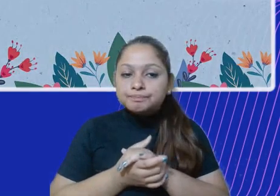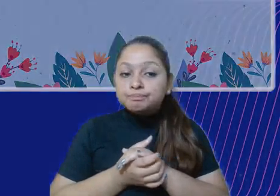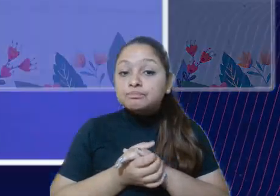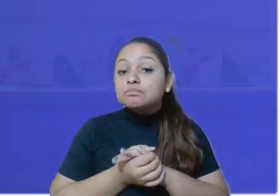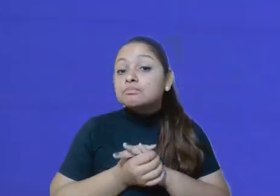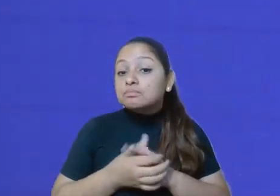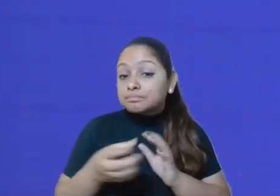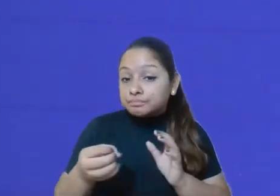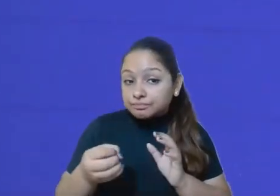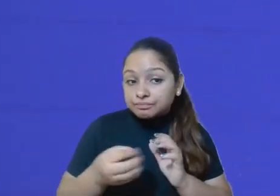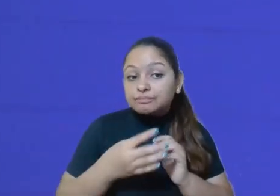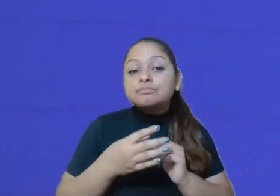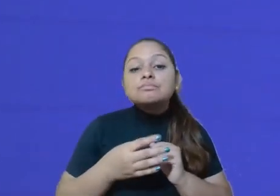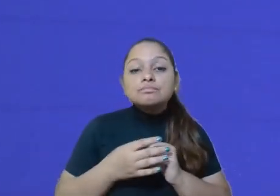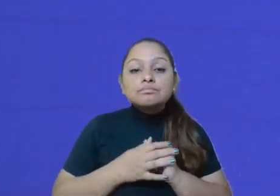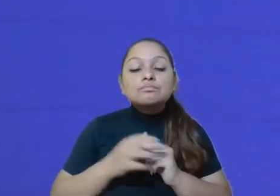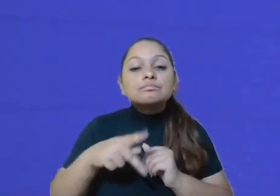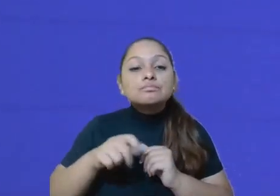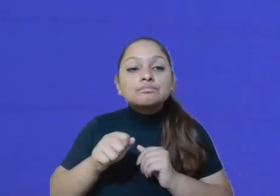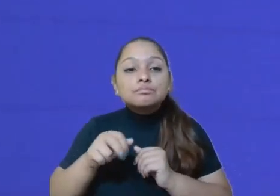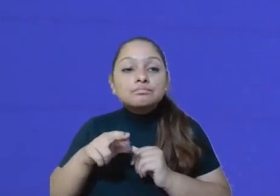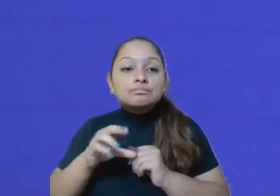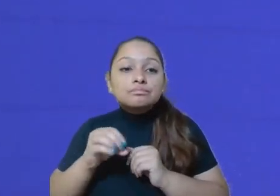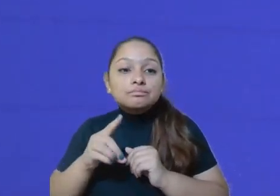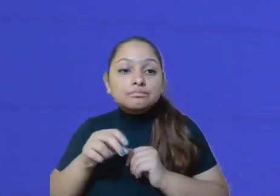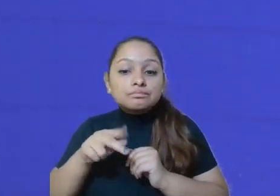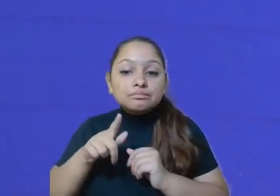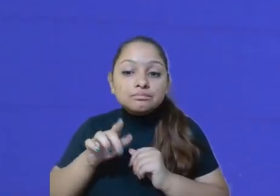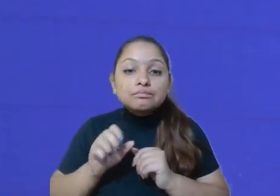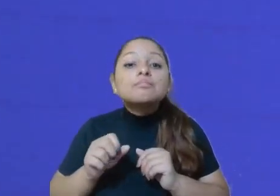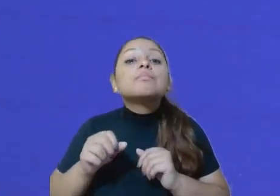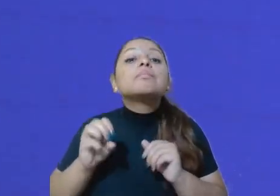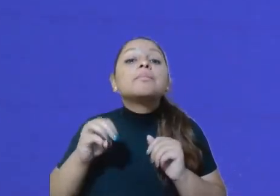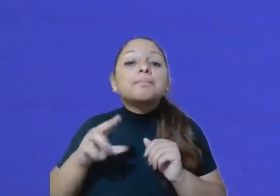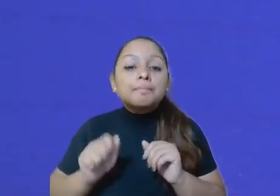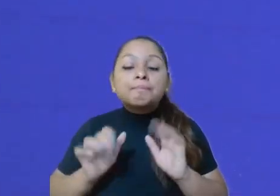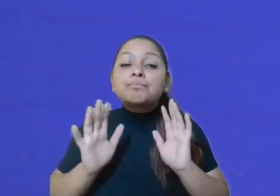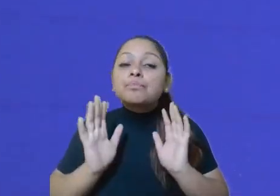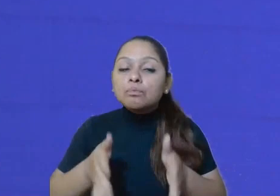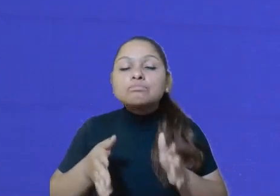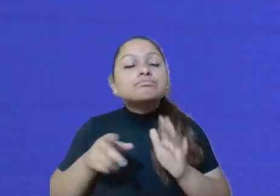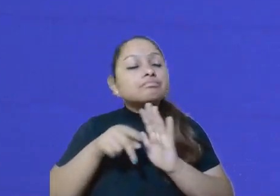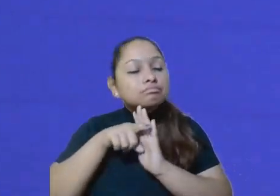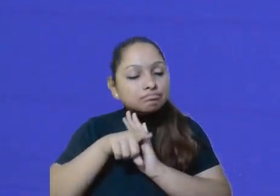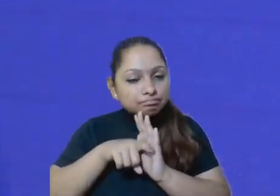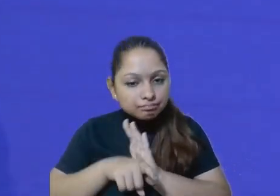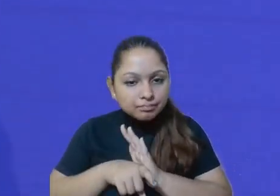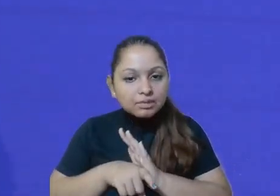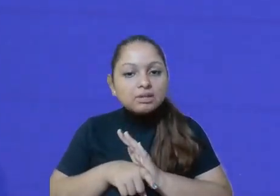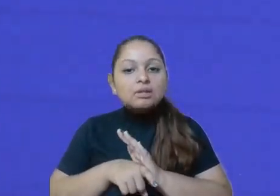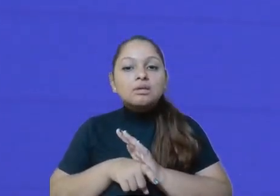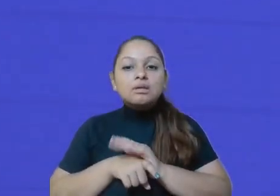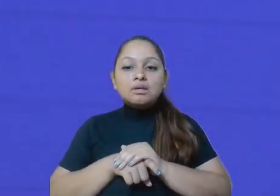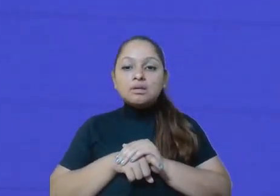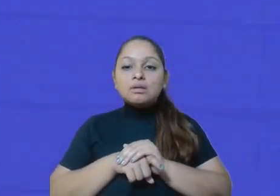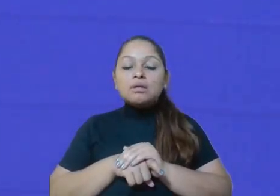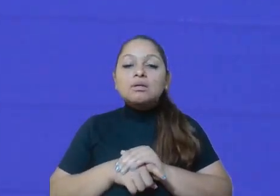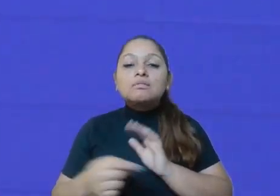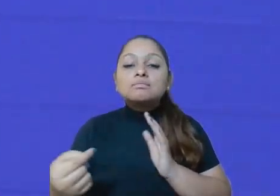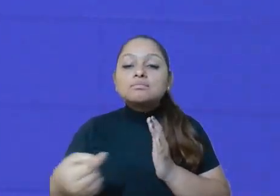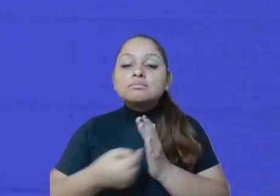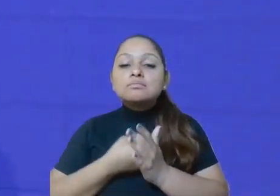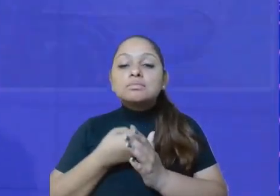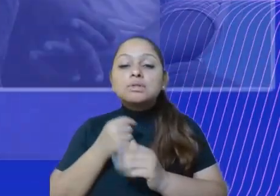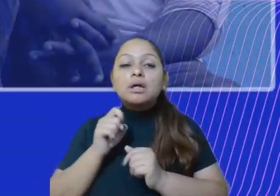have researched for some years and has been very inspiring for this whole context. Because the first thing we have to ask